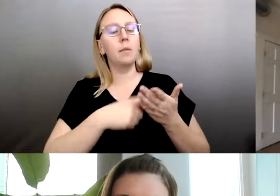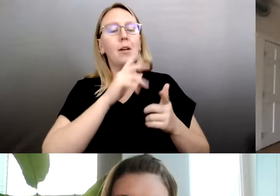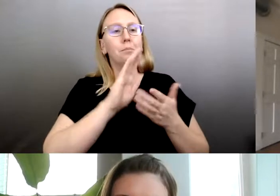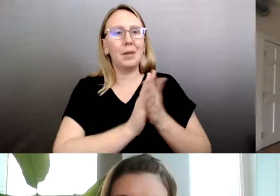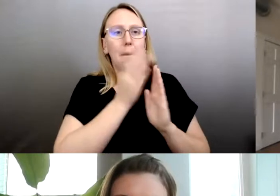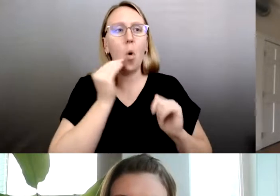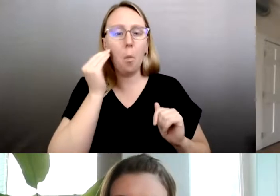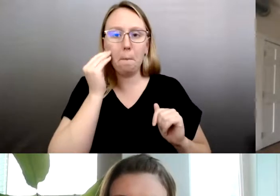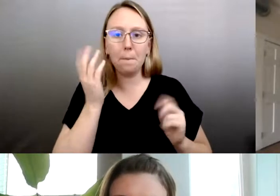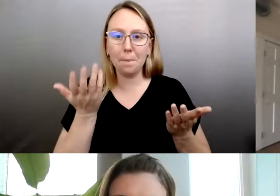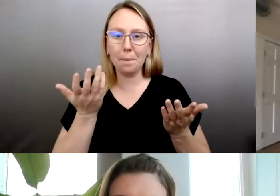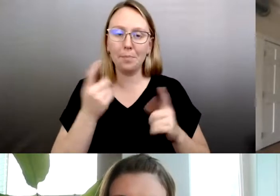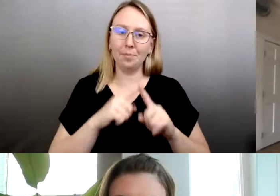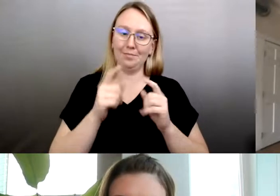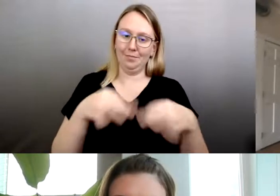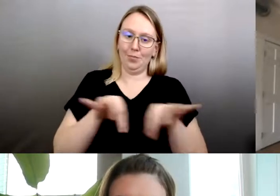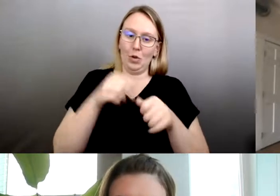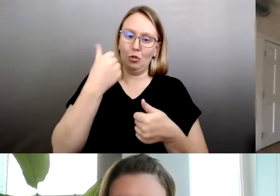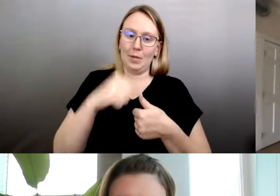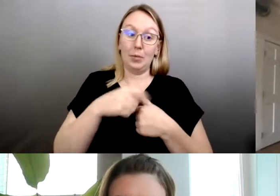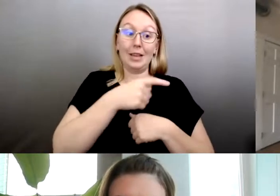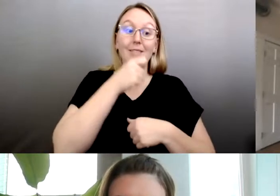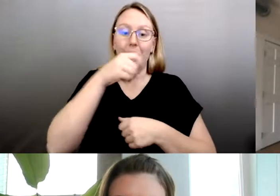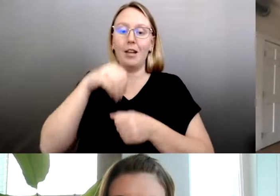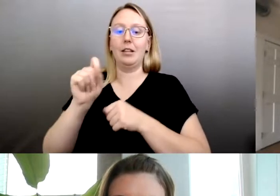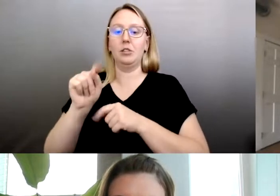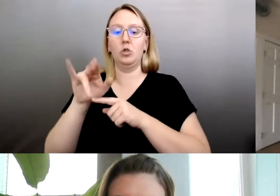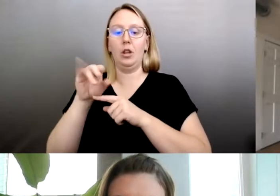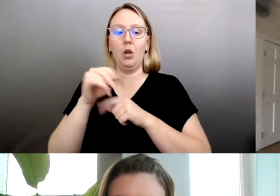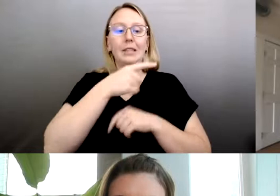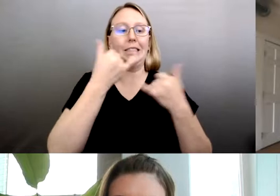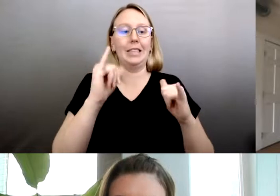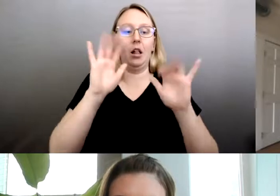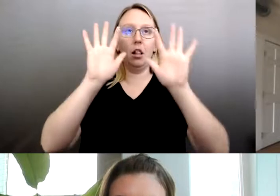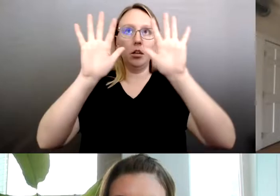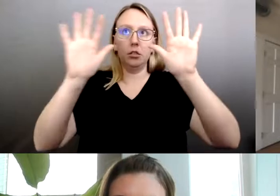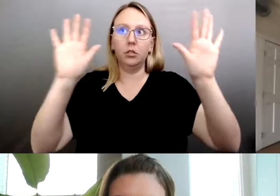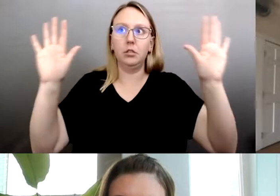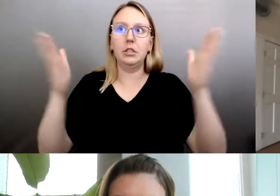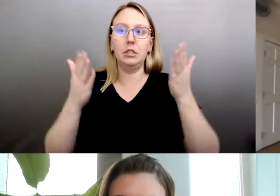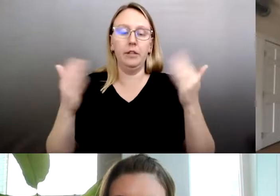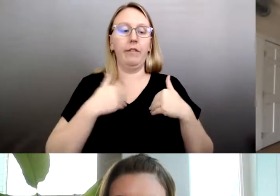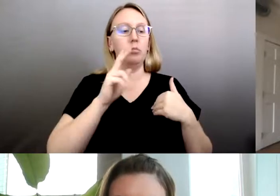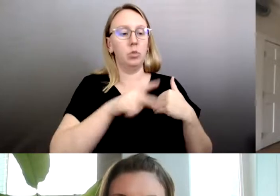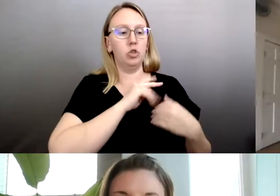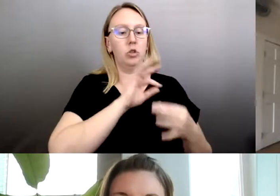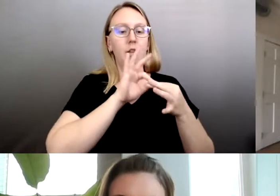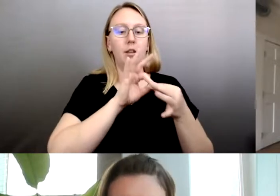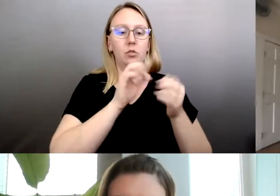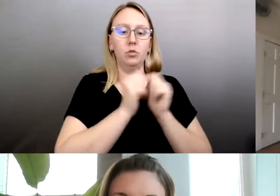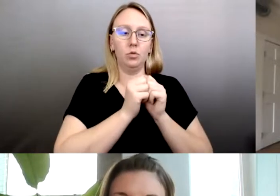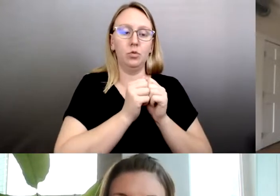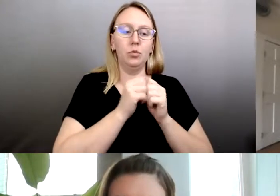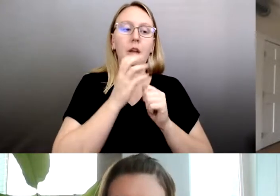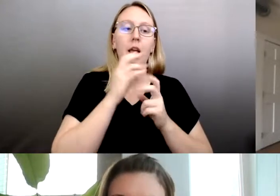it's so important to remember that when he wasn't in his studio space, he was still surrounded by things that he had very personal connections to, but also that he had